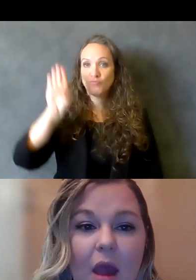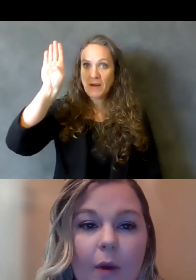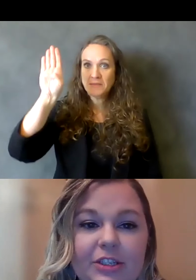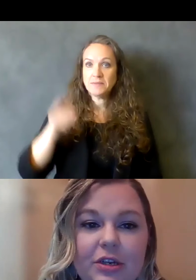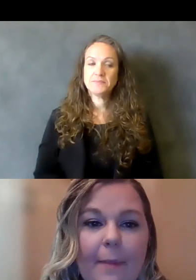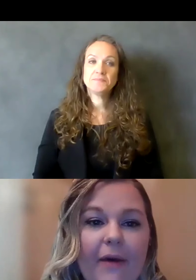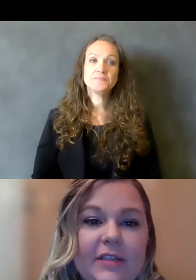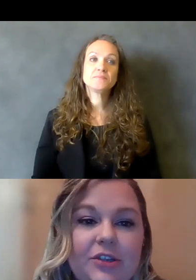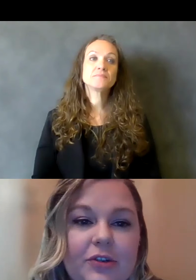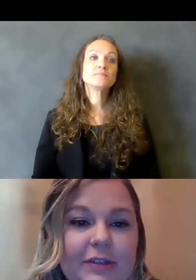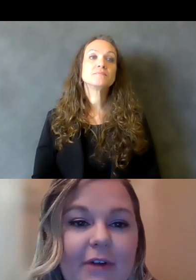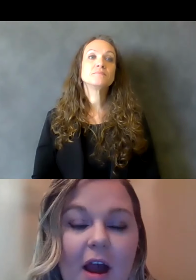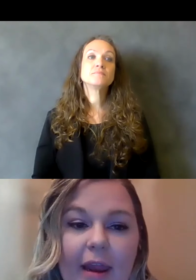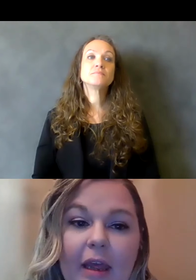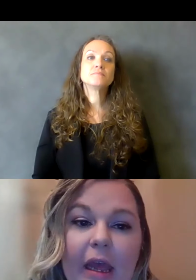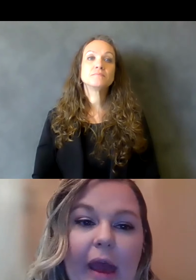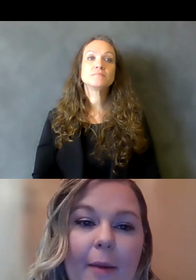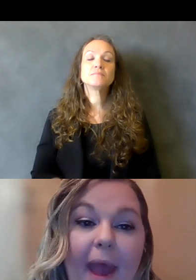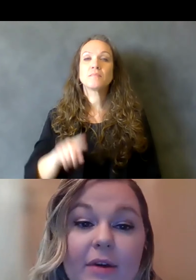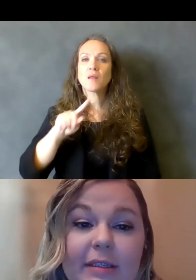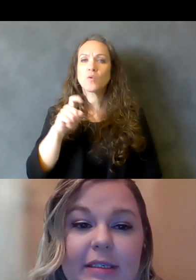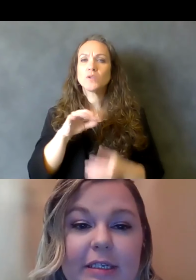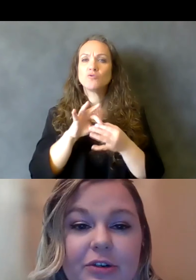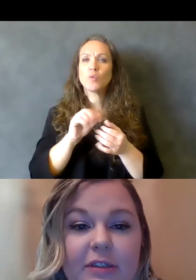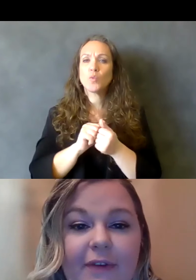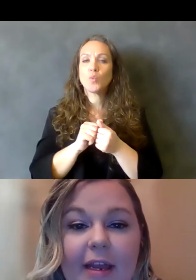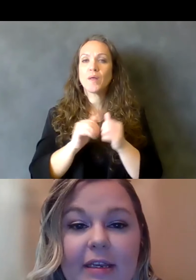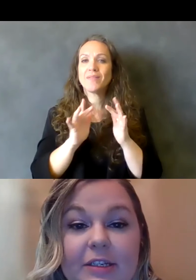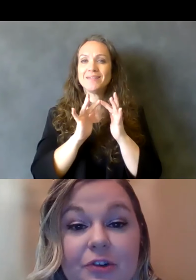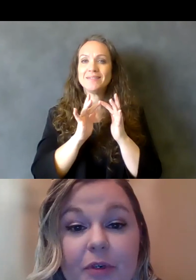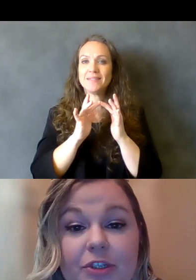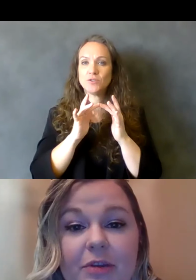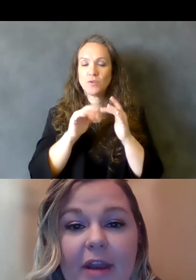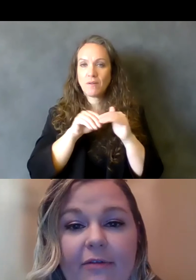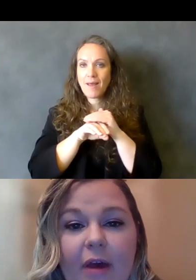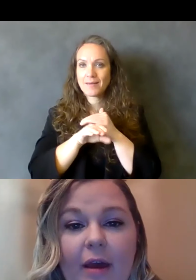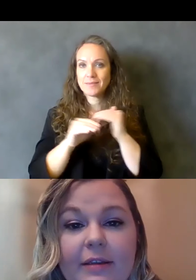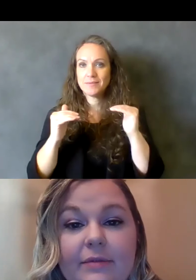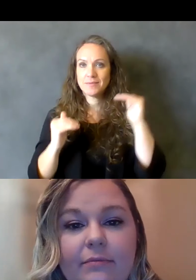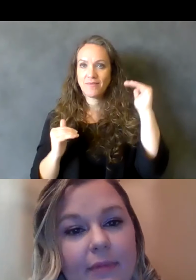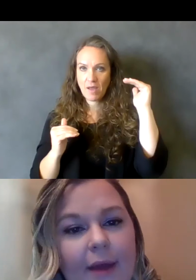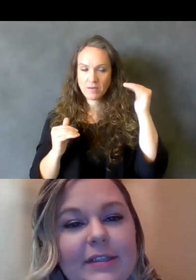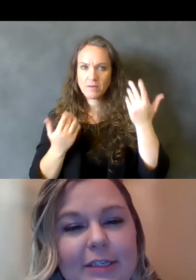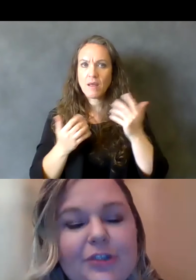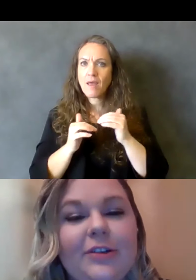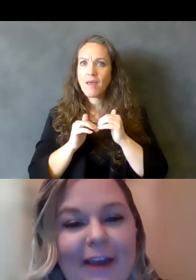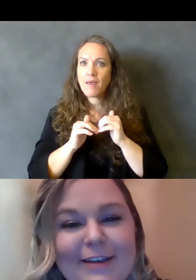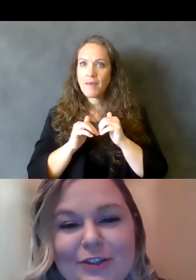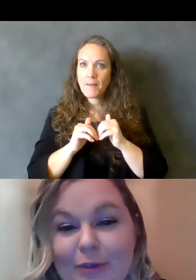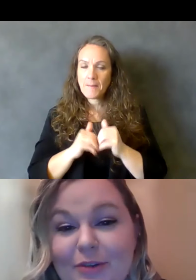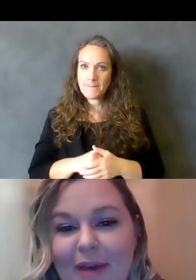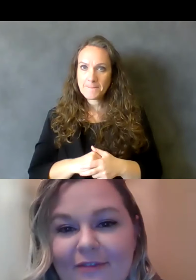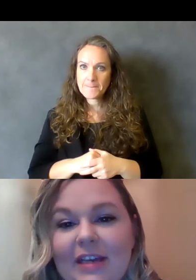in. A question about the digital divide. How is the digital divide distribution benefit? How is the digital